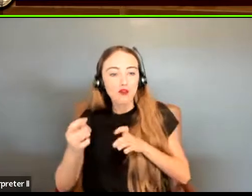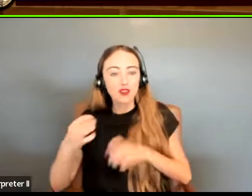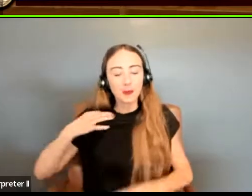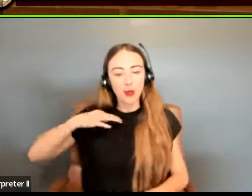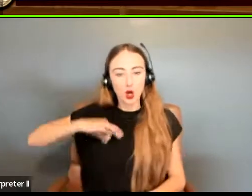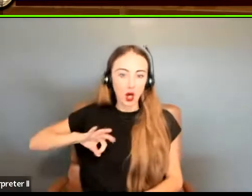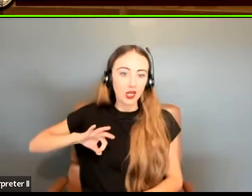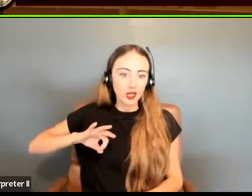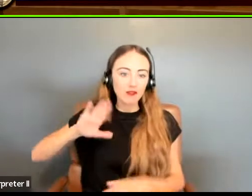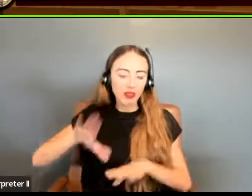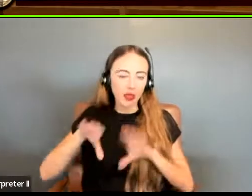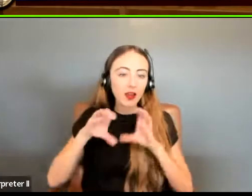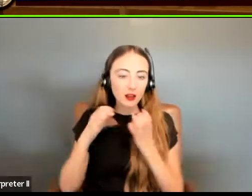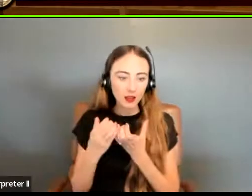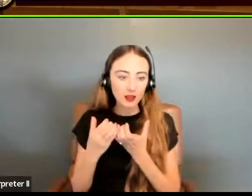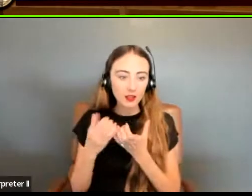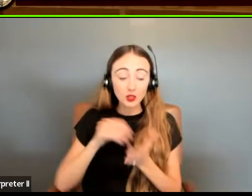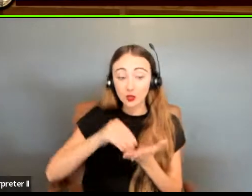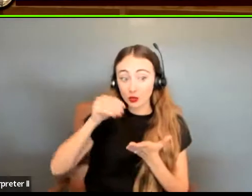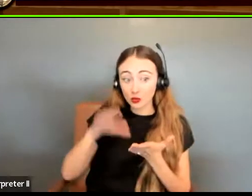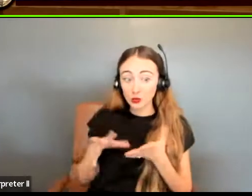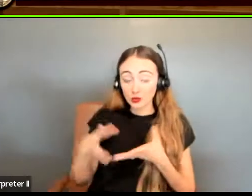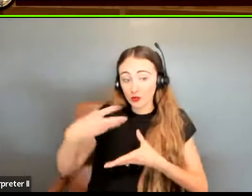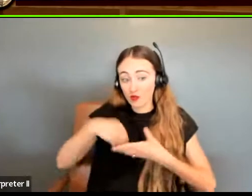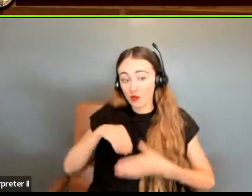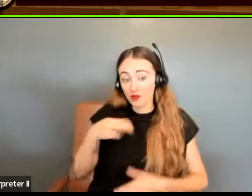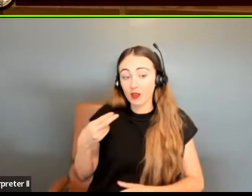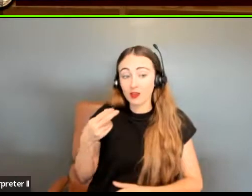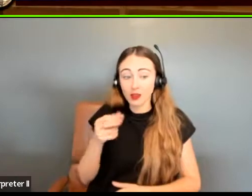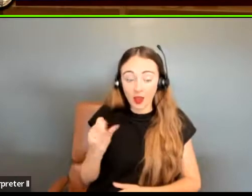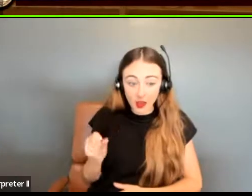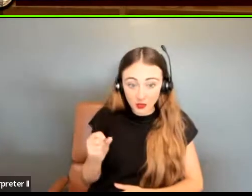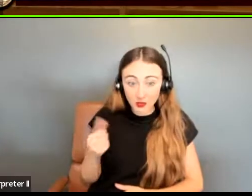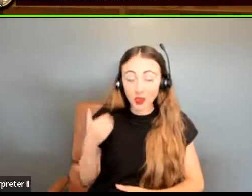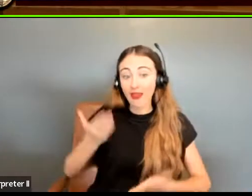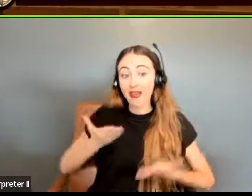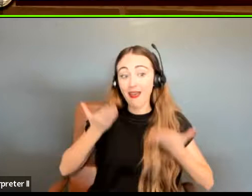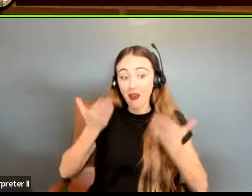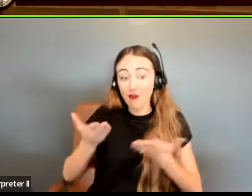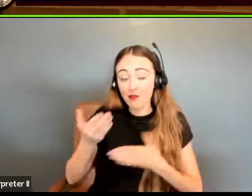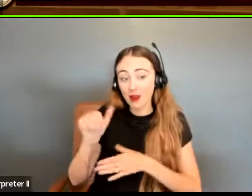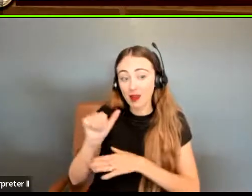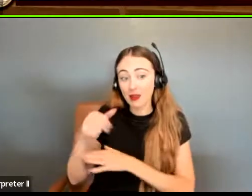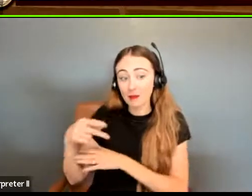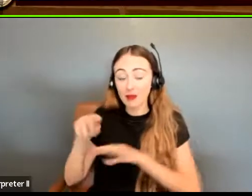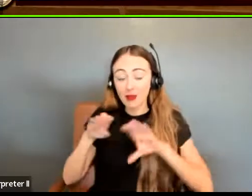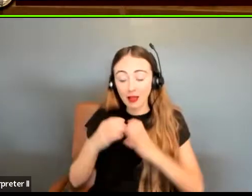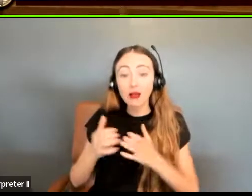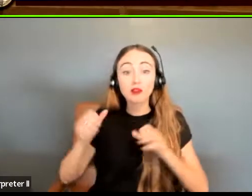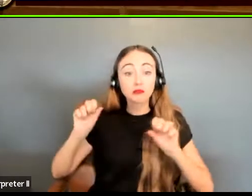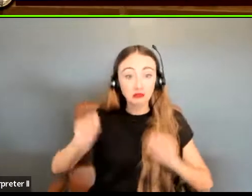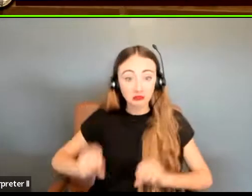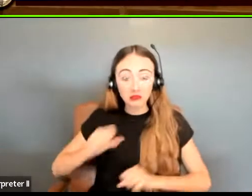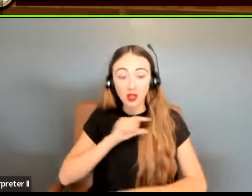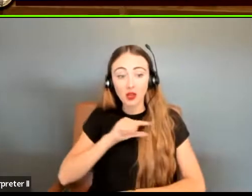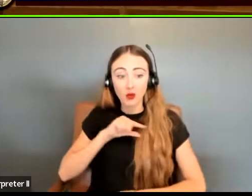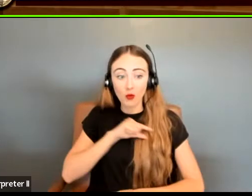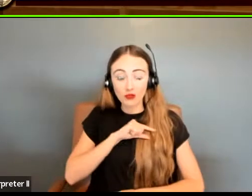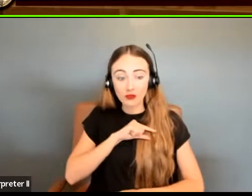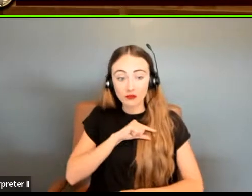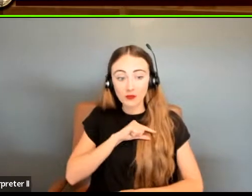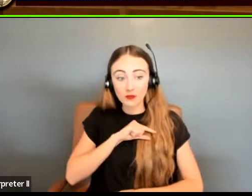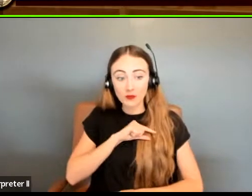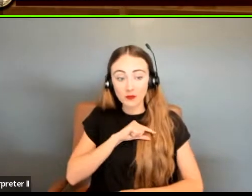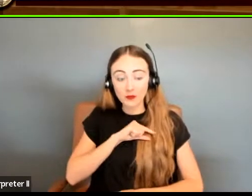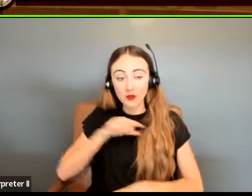credits. All students enrolled in DCPS schools that offer AP courses are eligible to